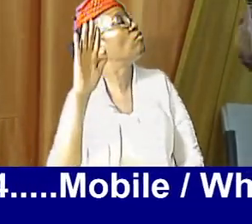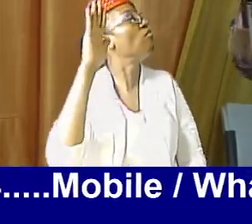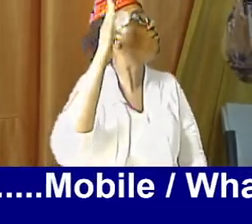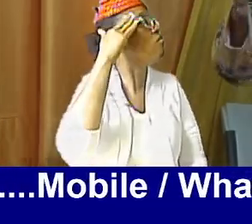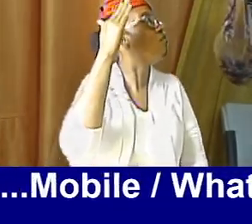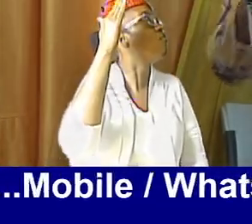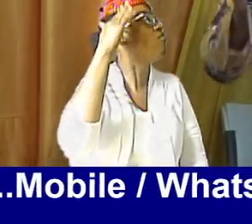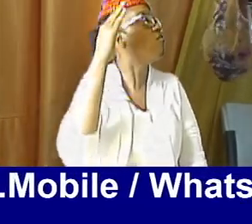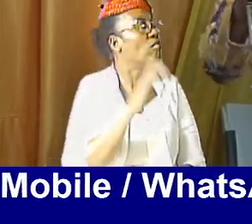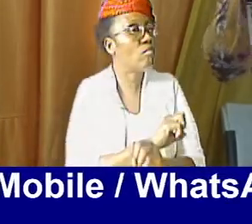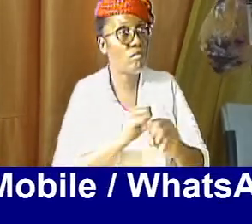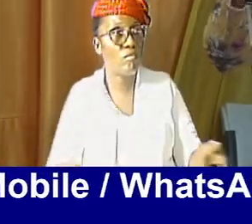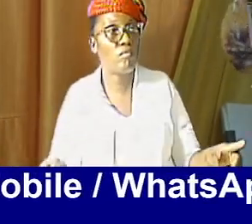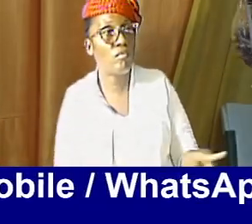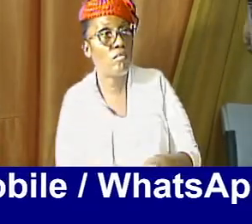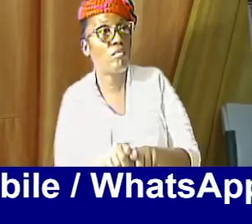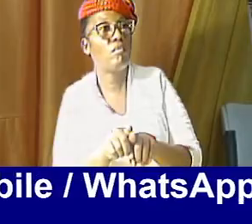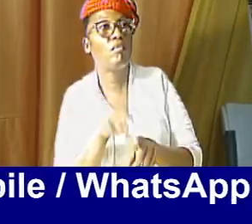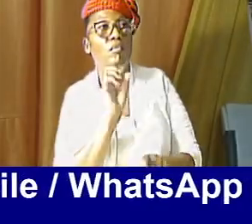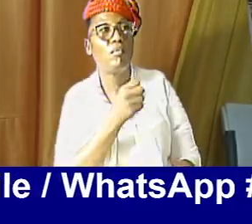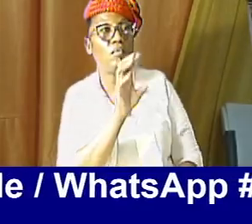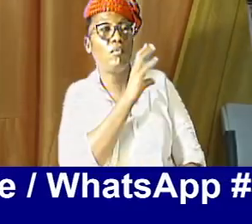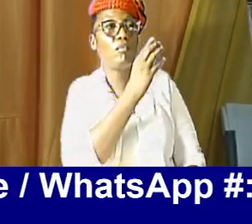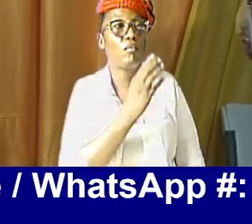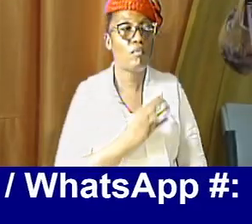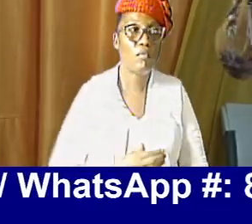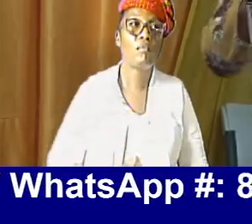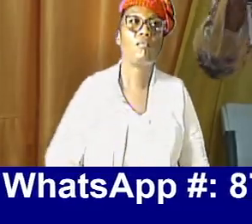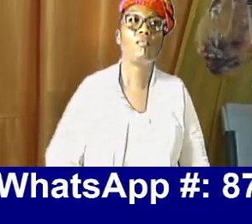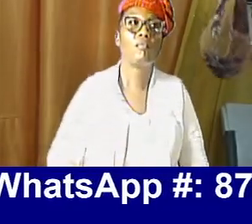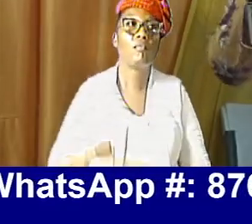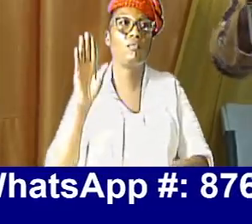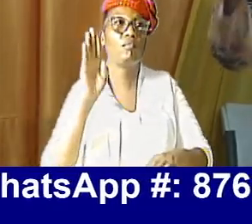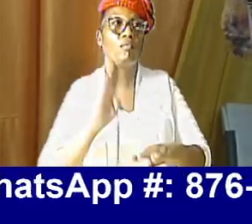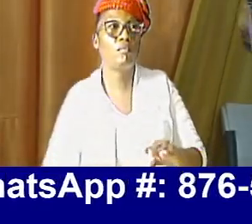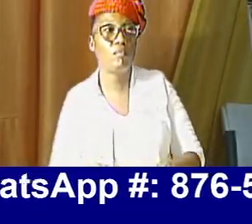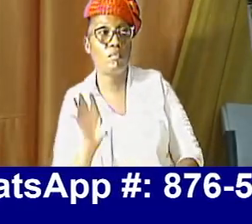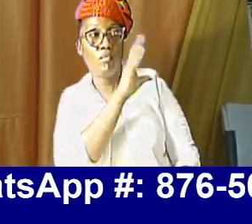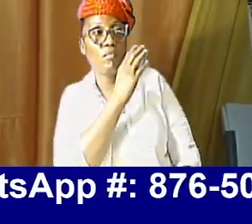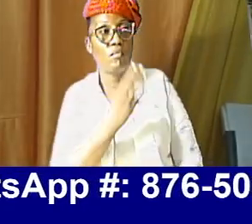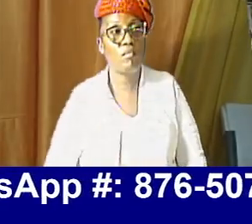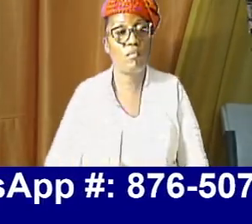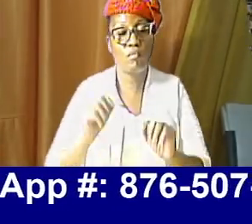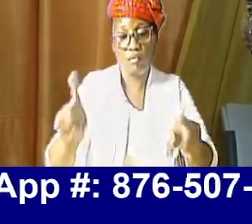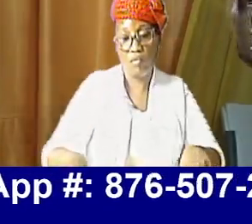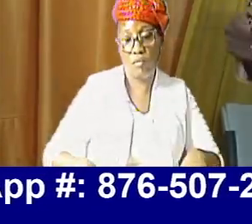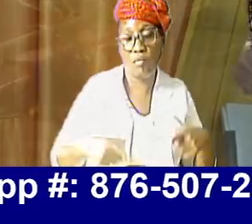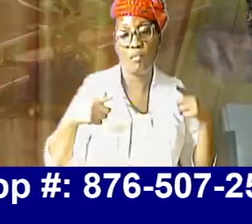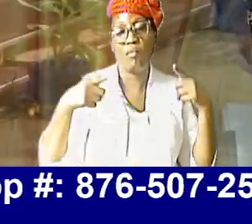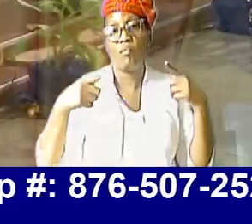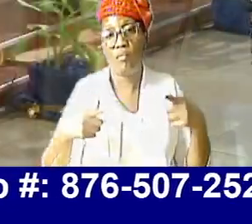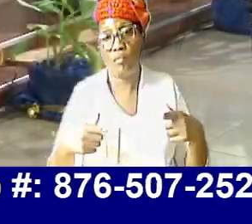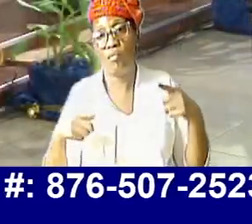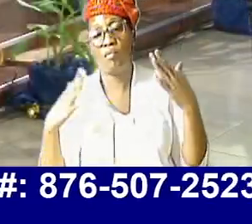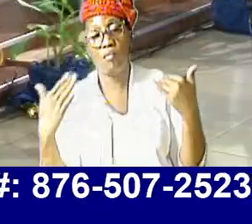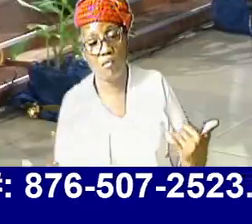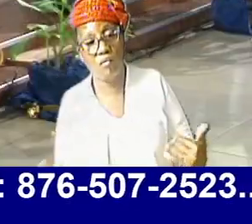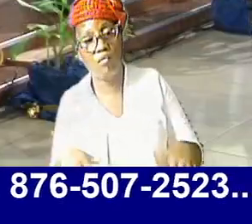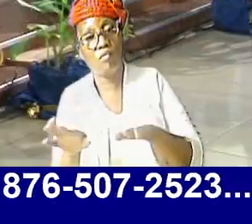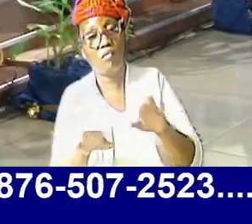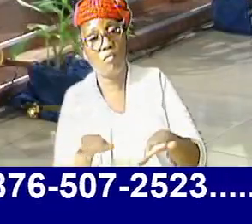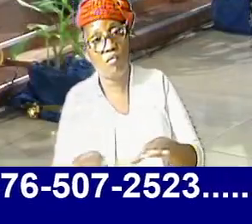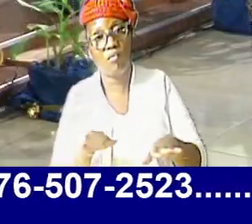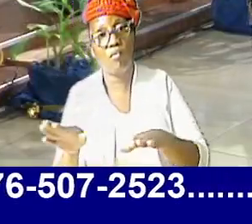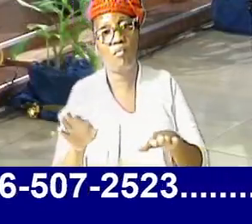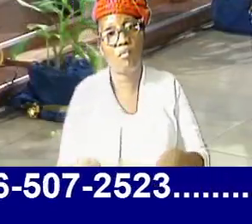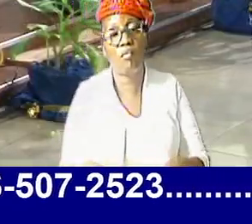anything I know. There is nothing like an old time Christian with the Christian love to show. I'm walking